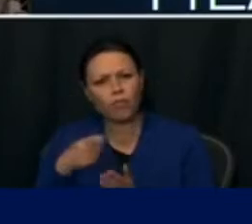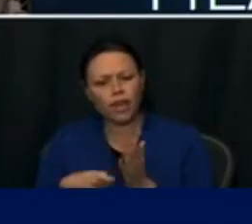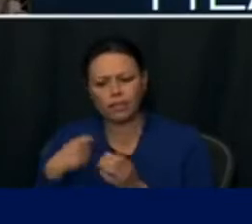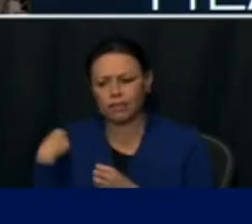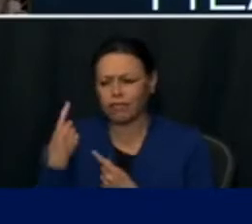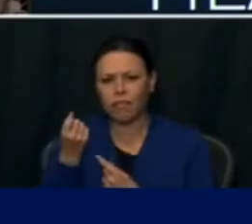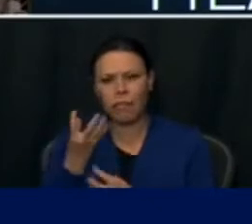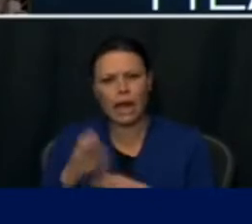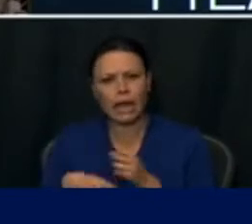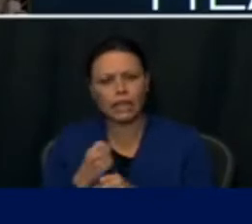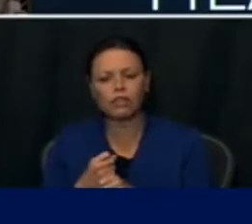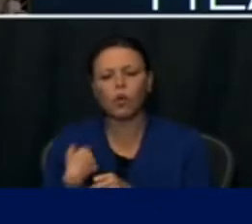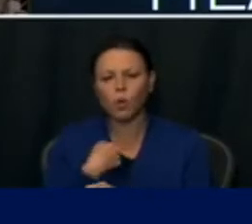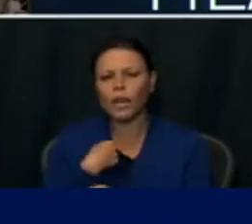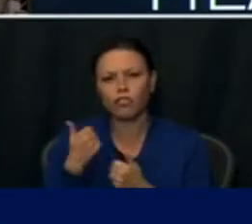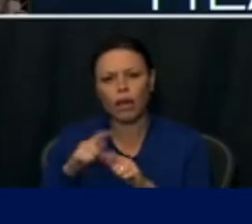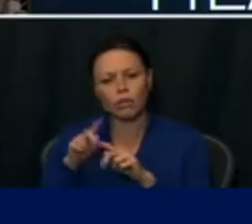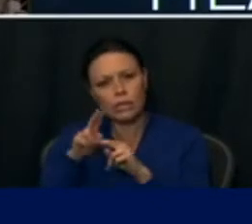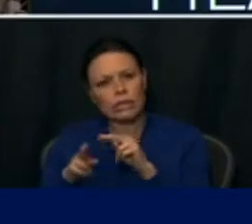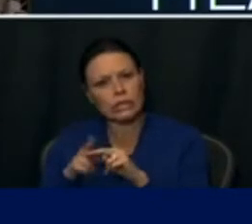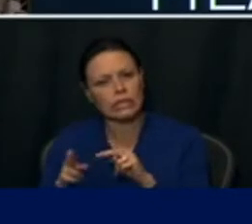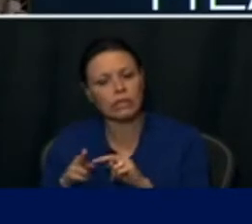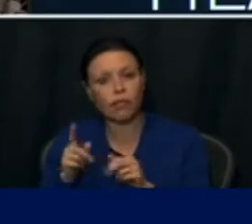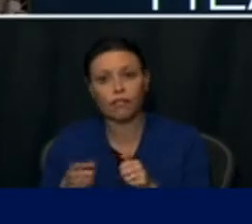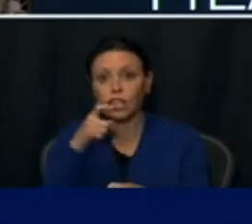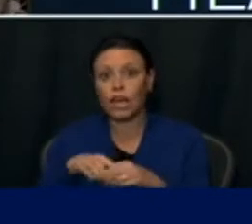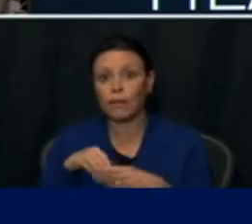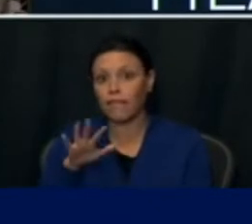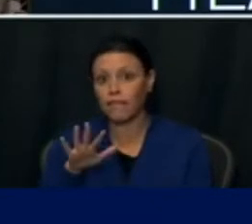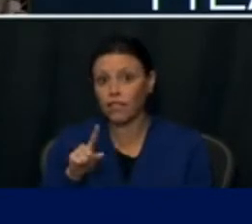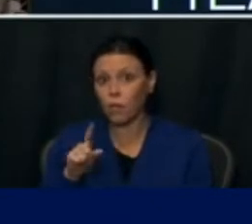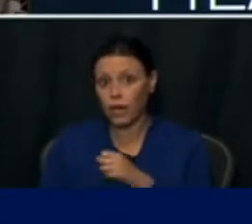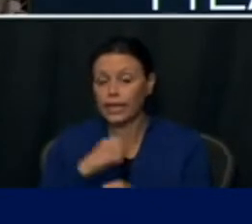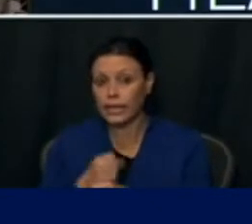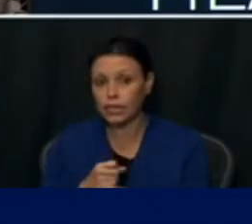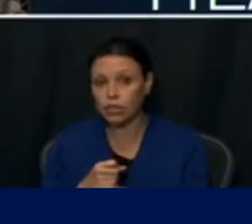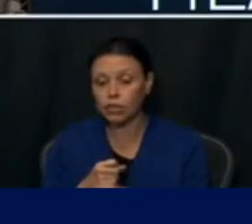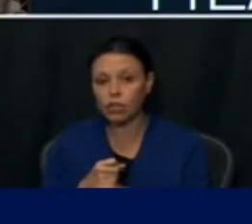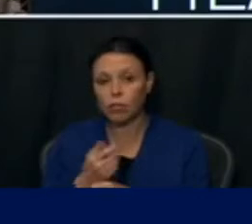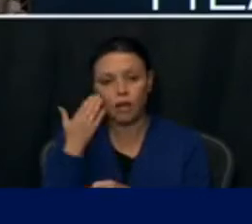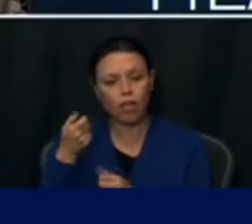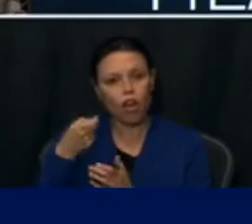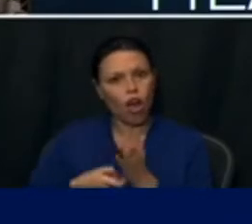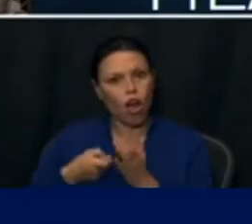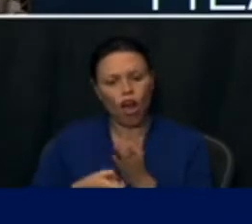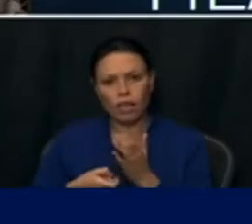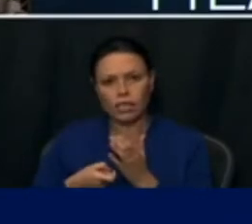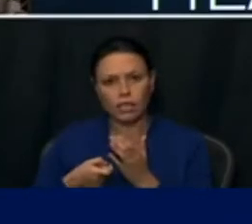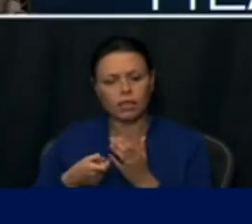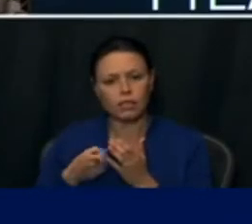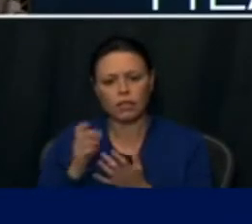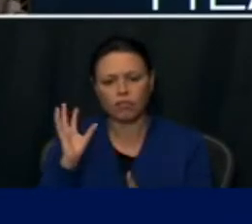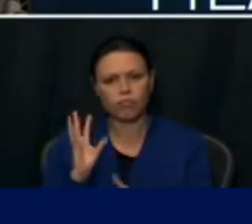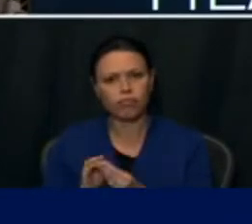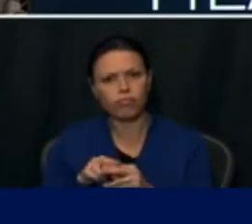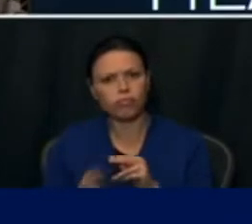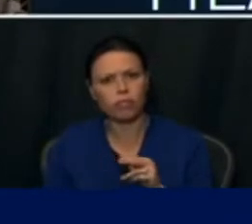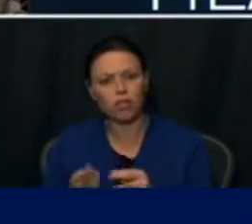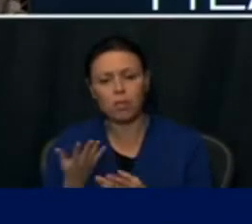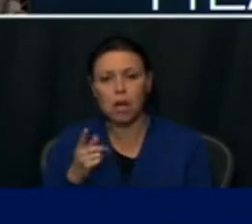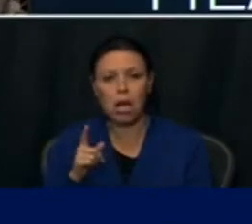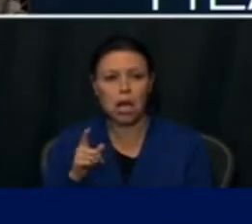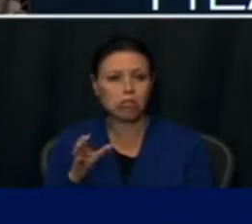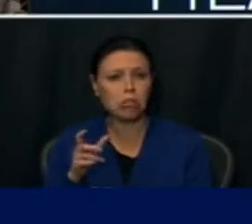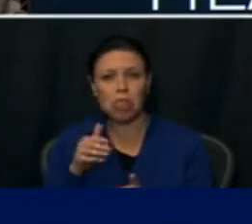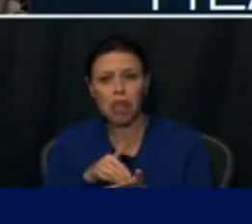many years although we brought it down first time in 51 years with the cost adding up to hundreds or